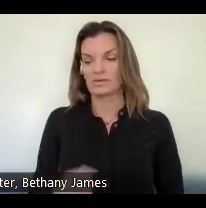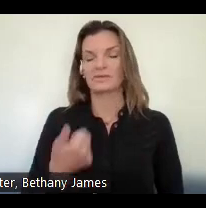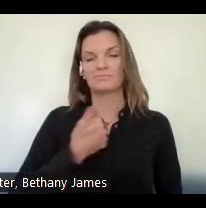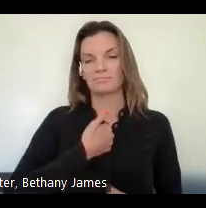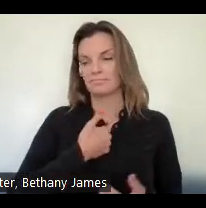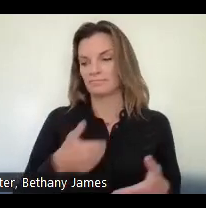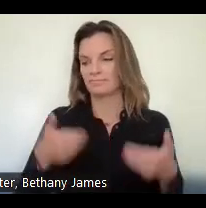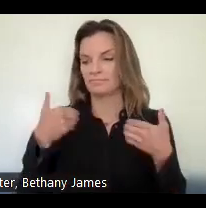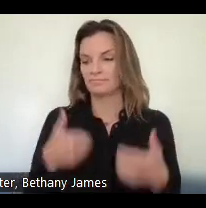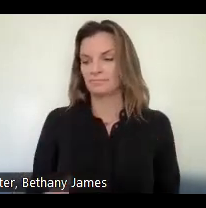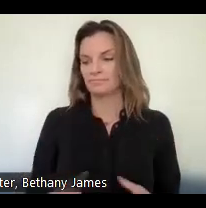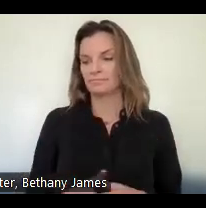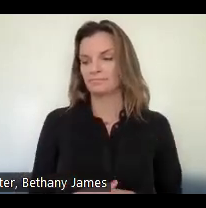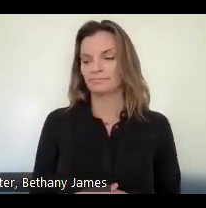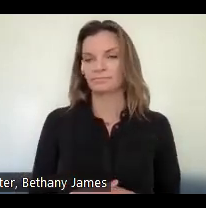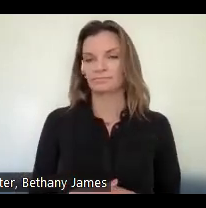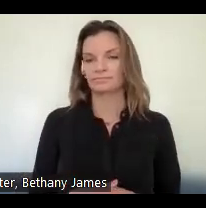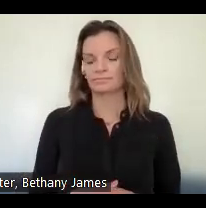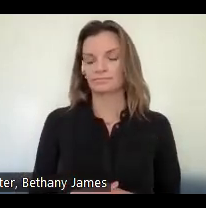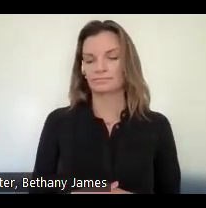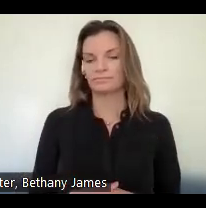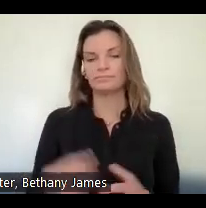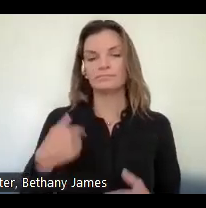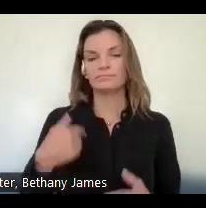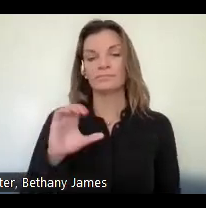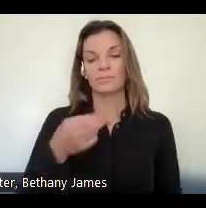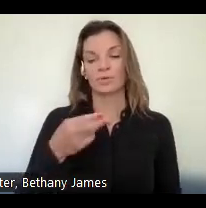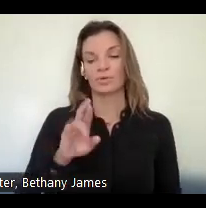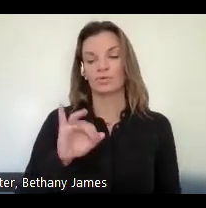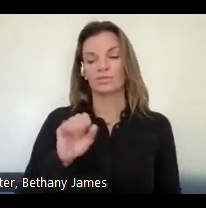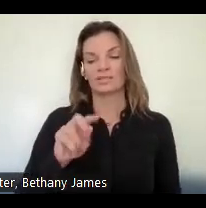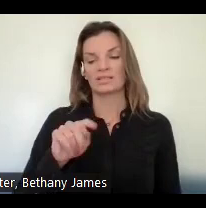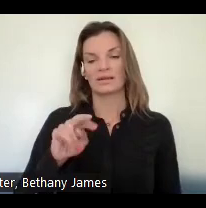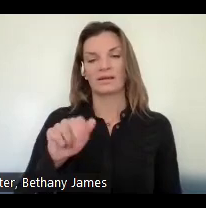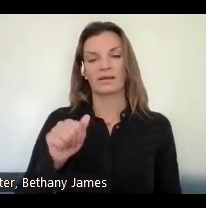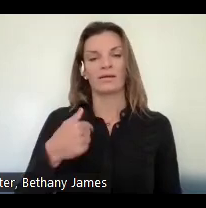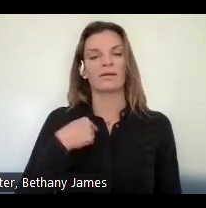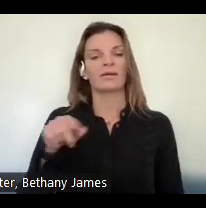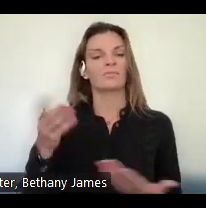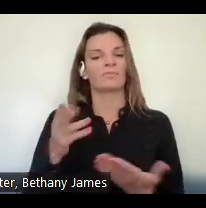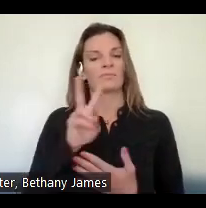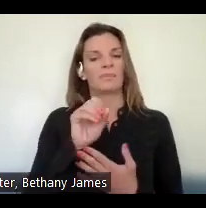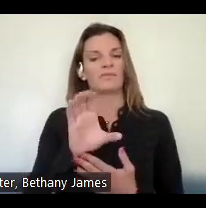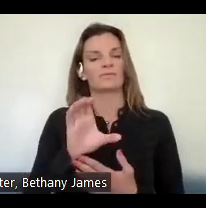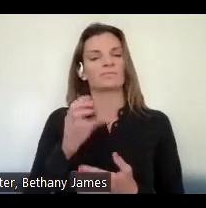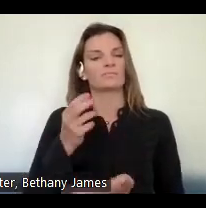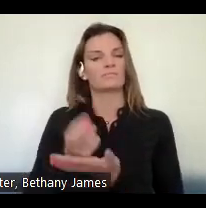is, again, Christina Payton Rice. I'm a vocational rehabilitation counselor out of the Southeastern